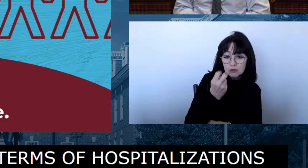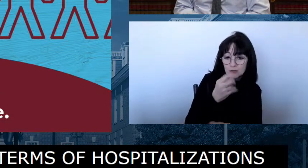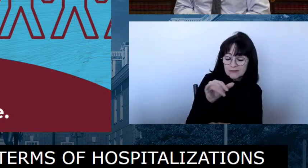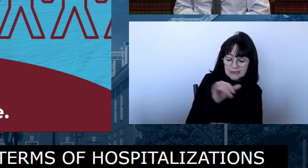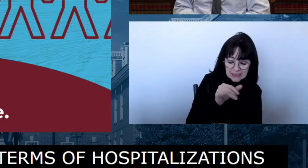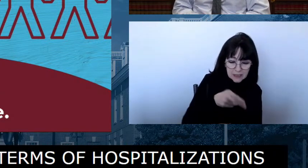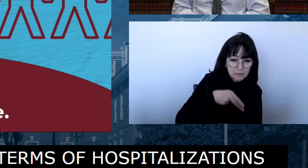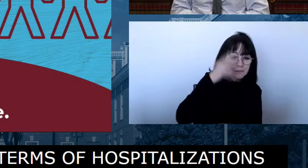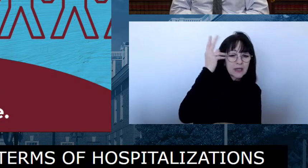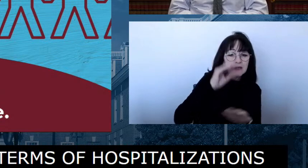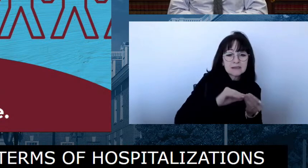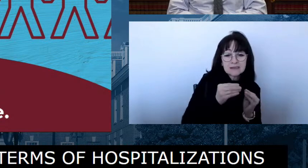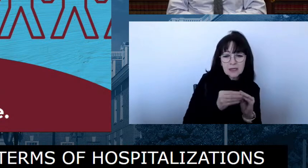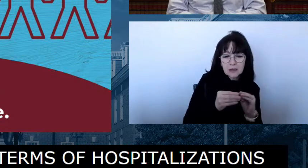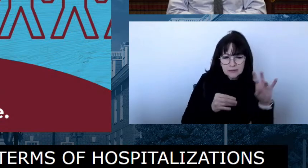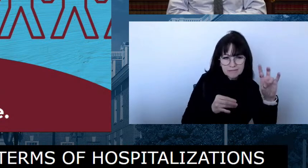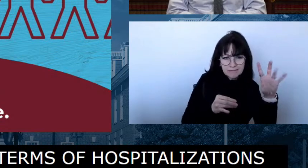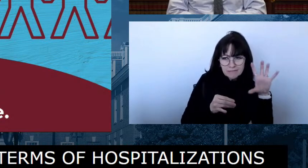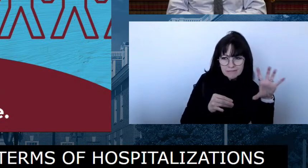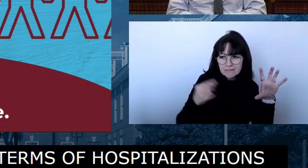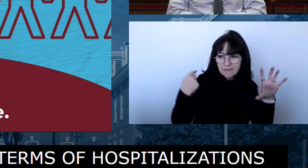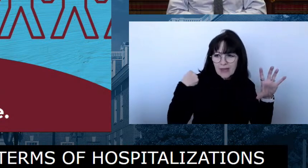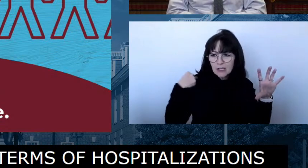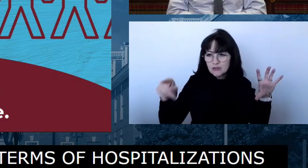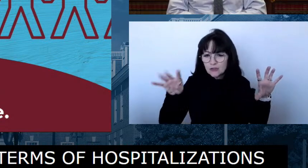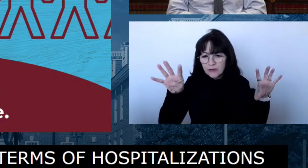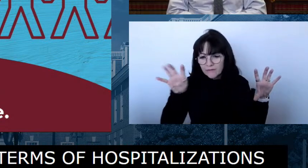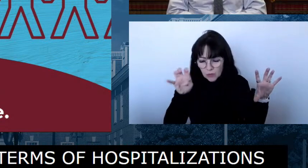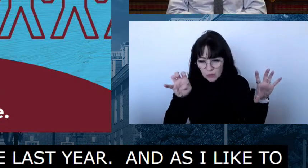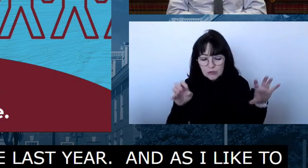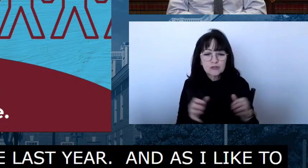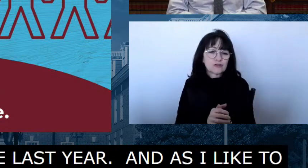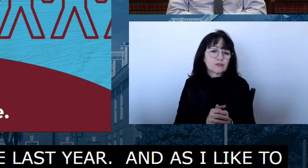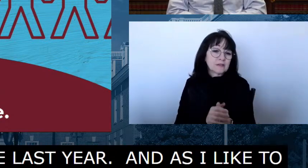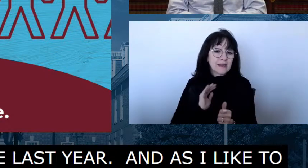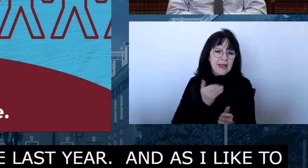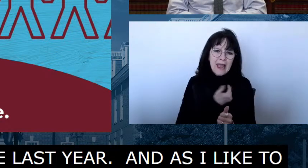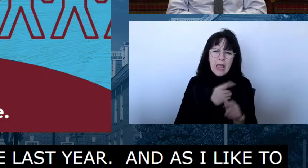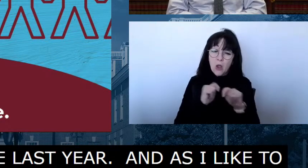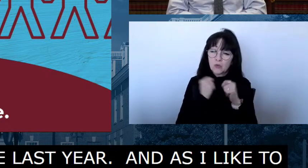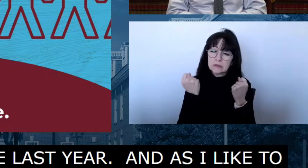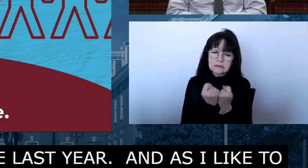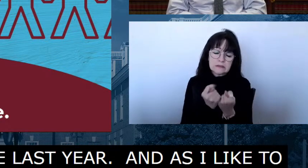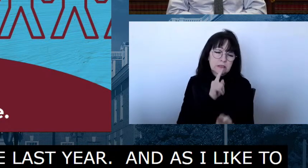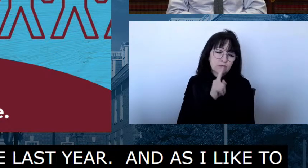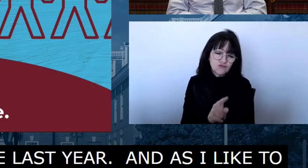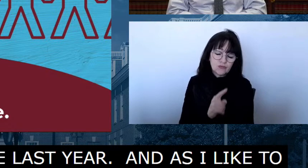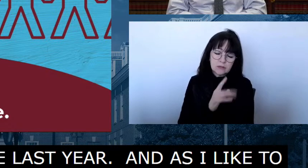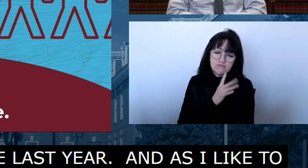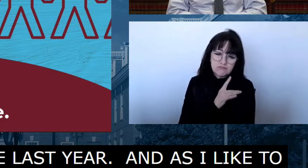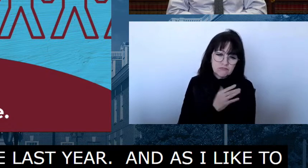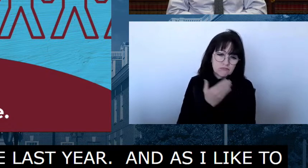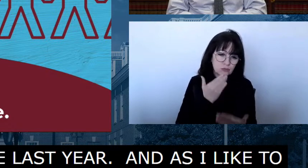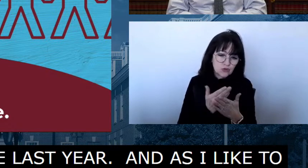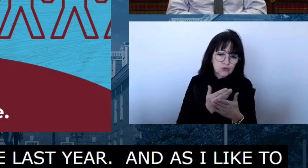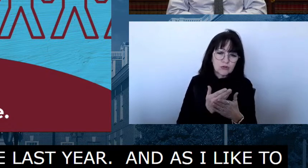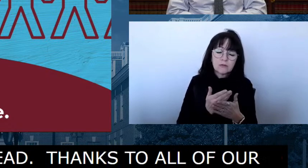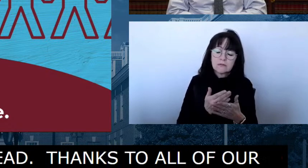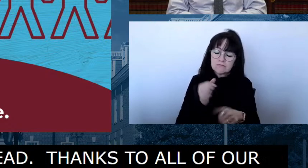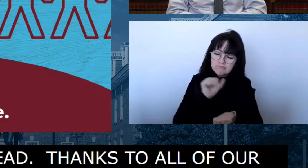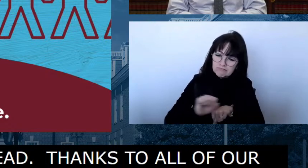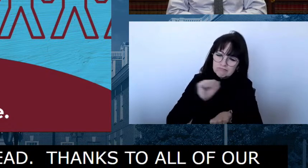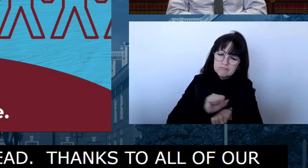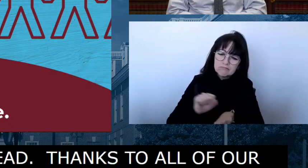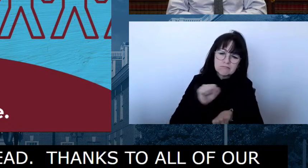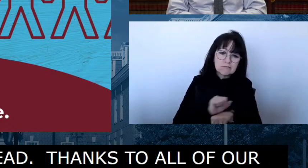think, better days are ahead. Thanks to all our team. We still got a lot of work to do. We got a lot of work during this month